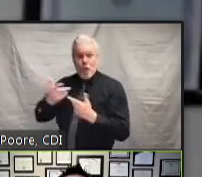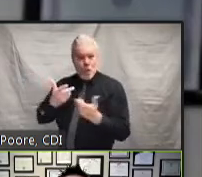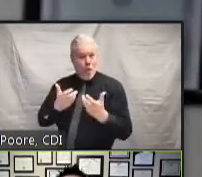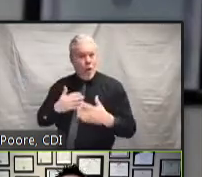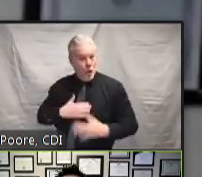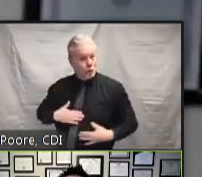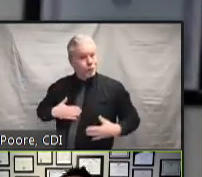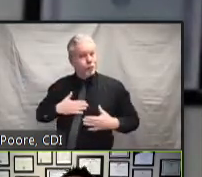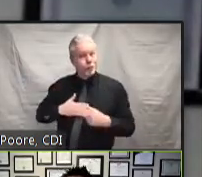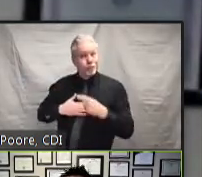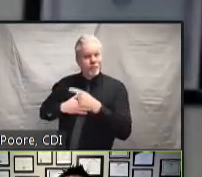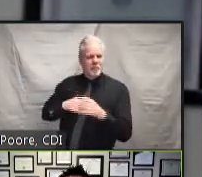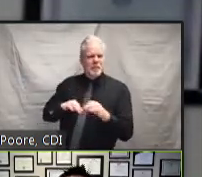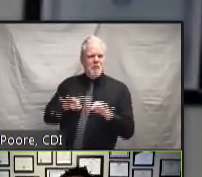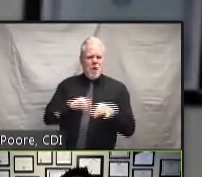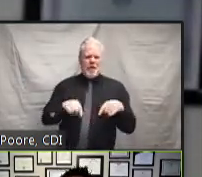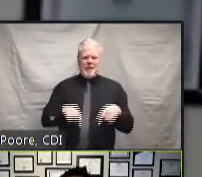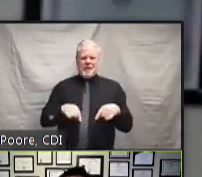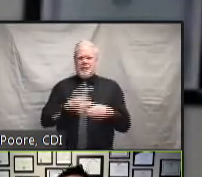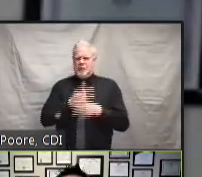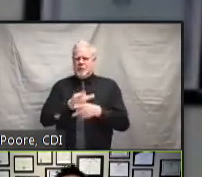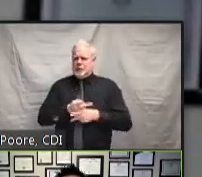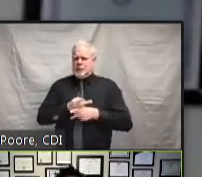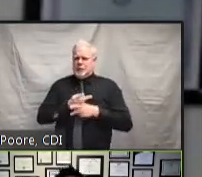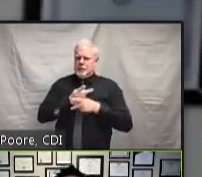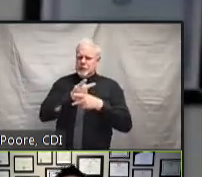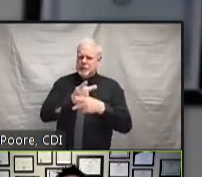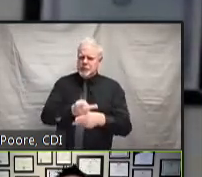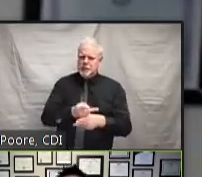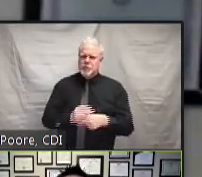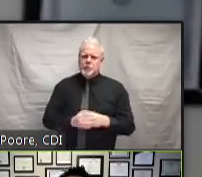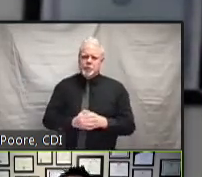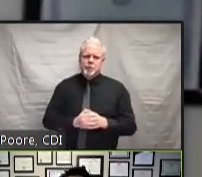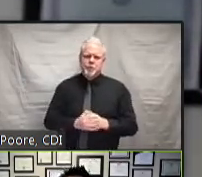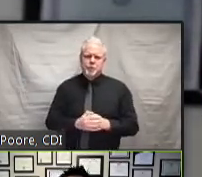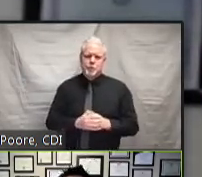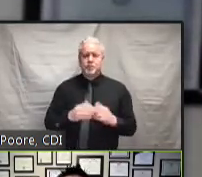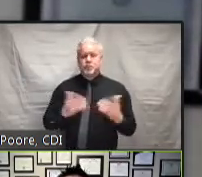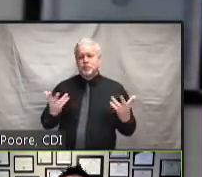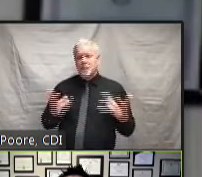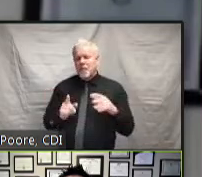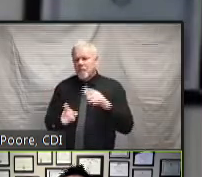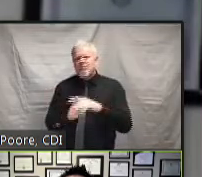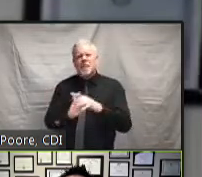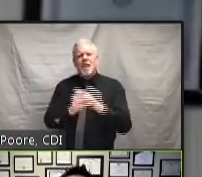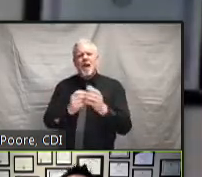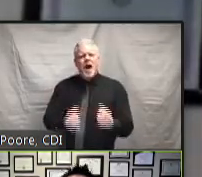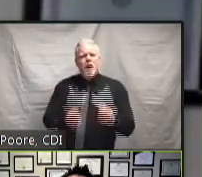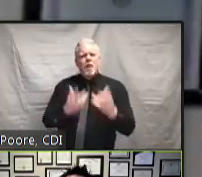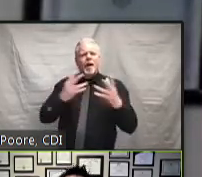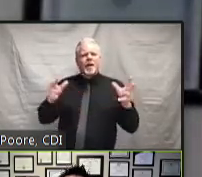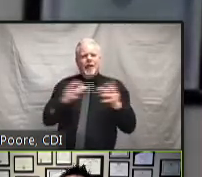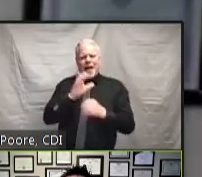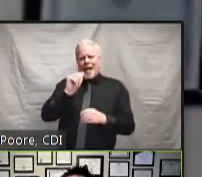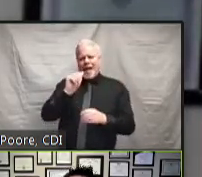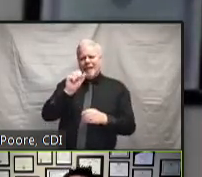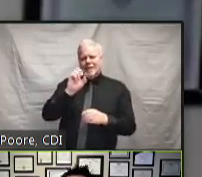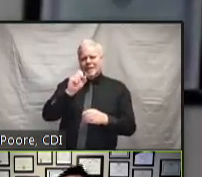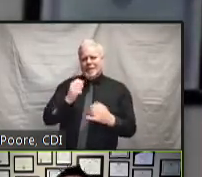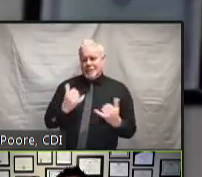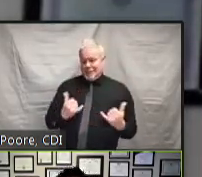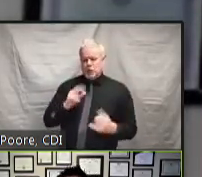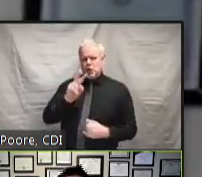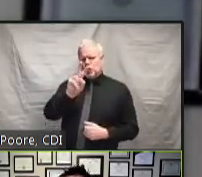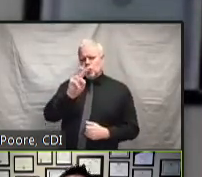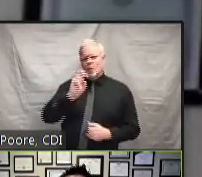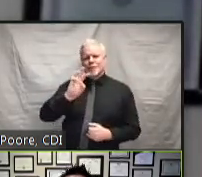today, the number of cases is 265, which represents a decrease overall when you look at the 7-day average dating back to